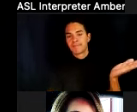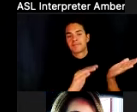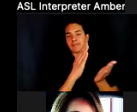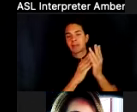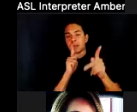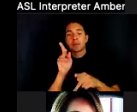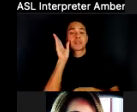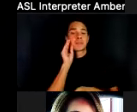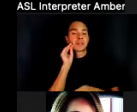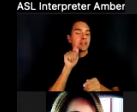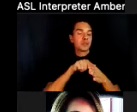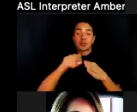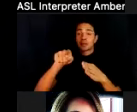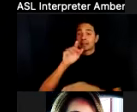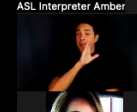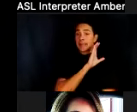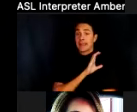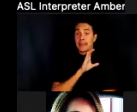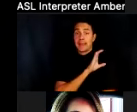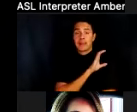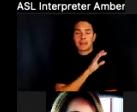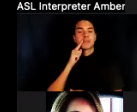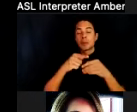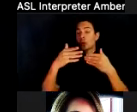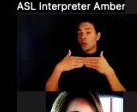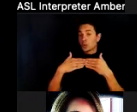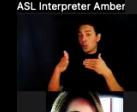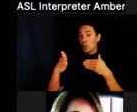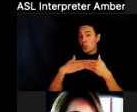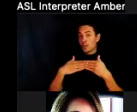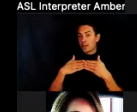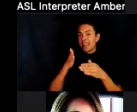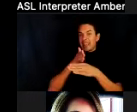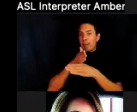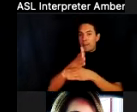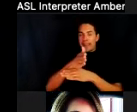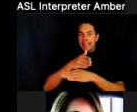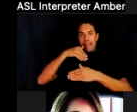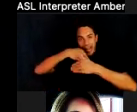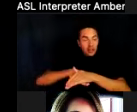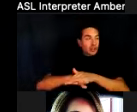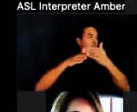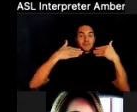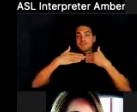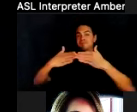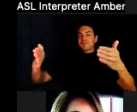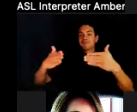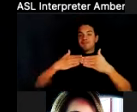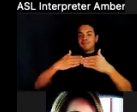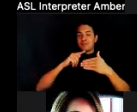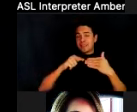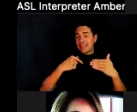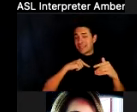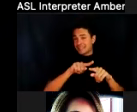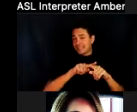certain clinics, perhaps, there's a door, right? There's the door, the main entrance. But is there a different entrance for